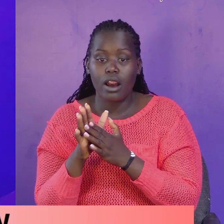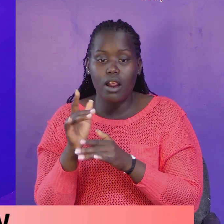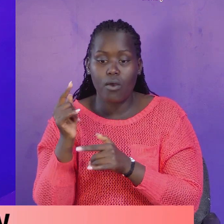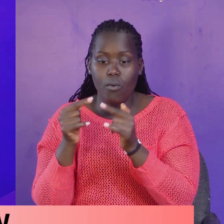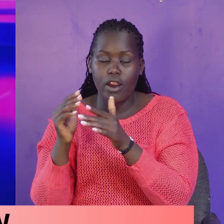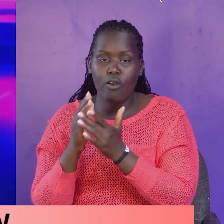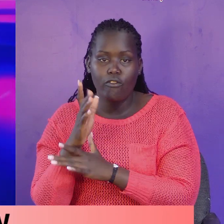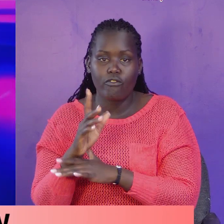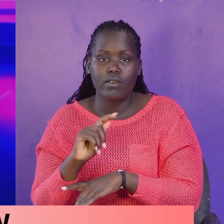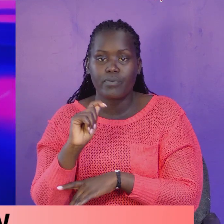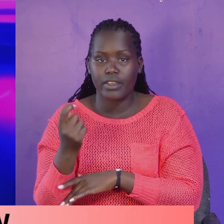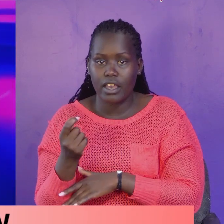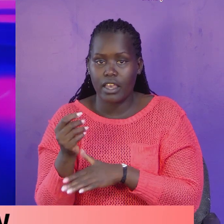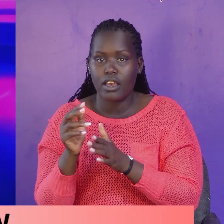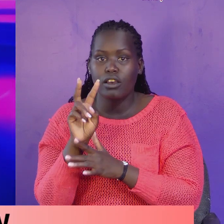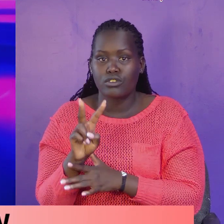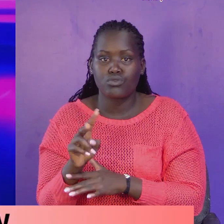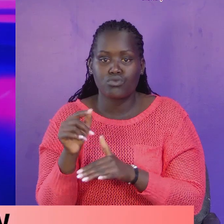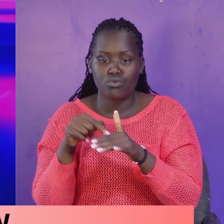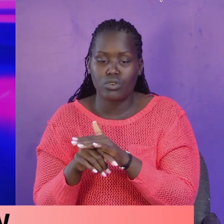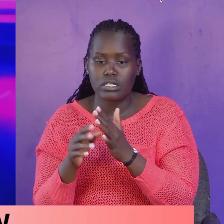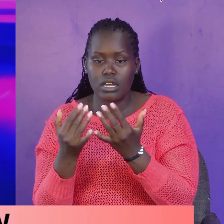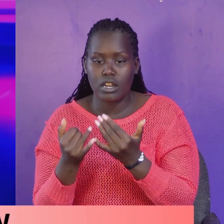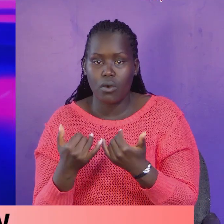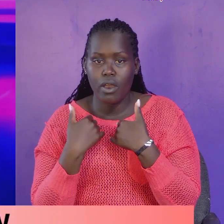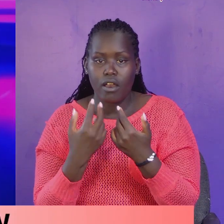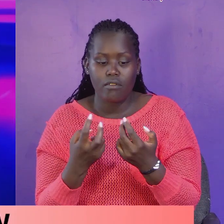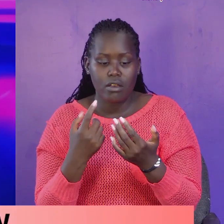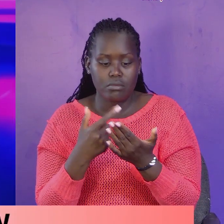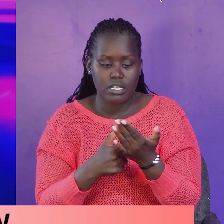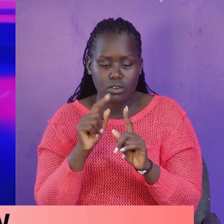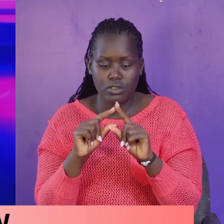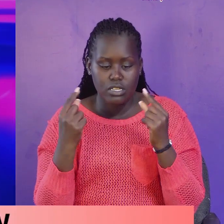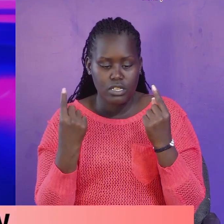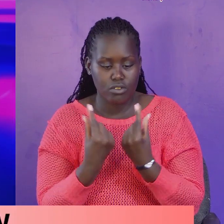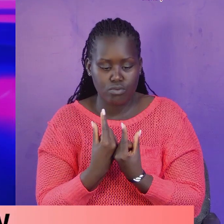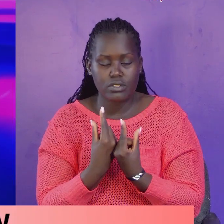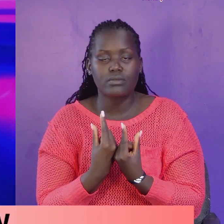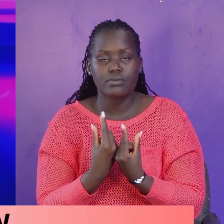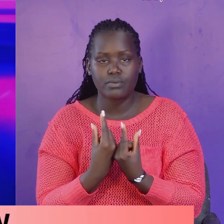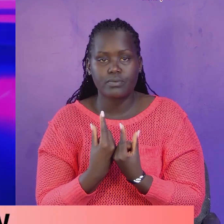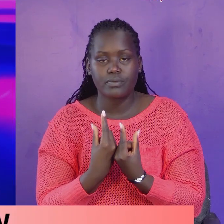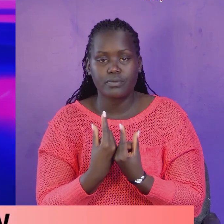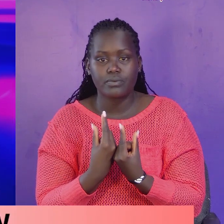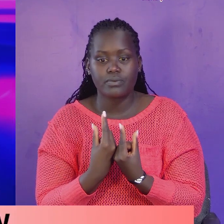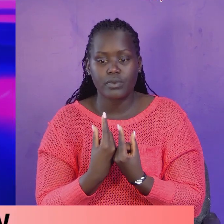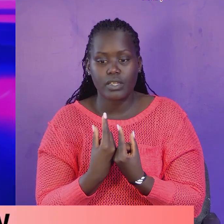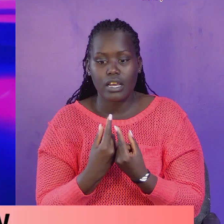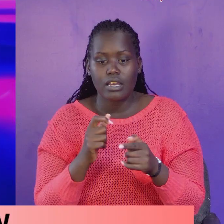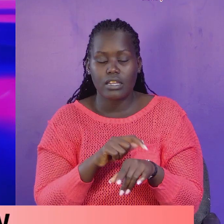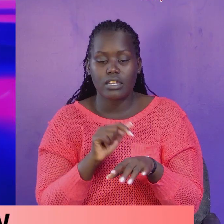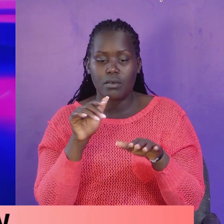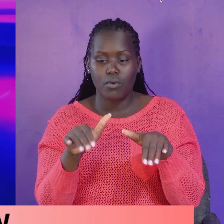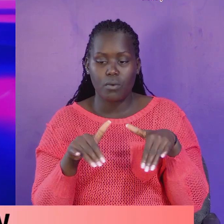let's take a look at those groups, the standings, as we wait for